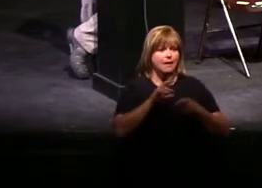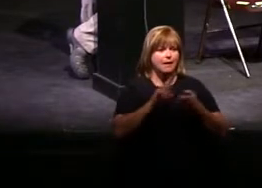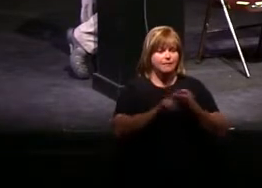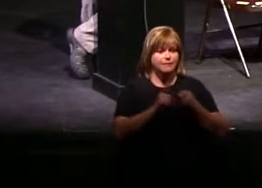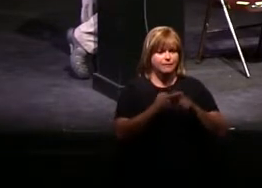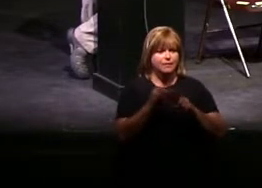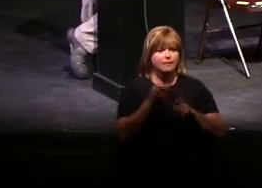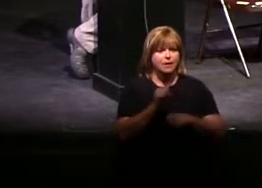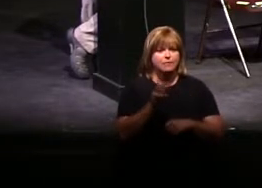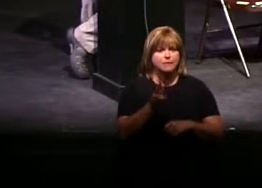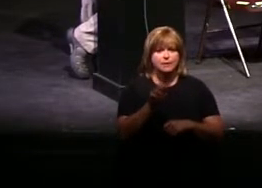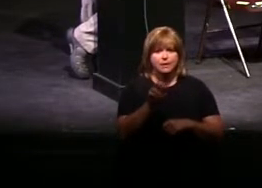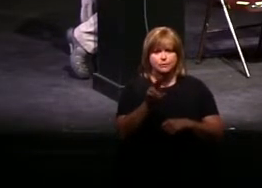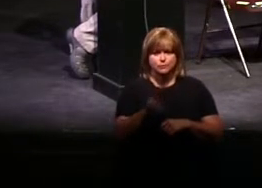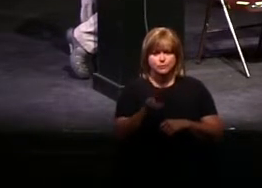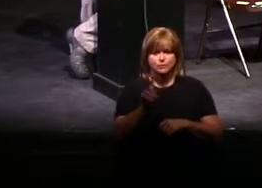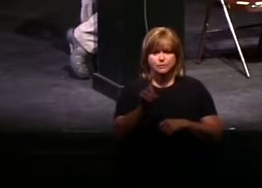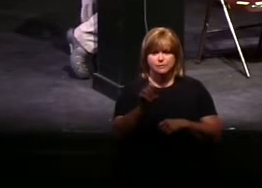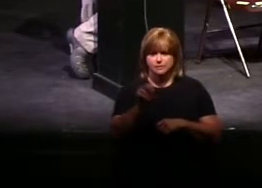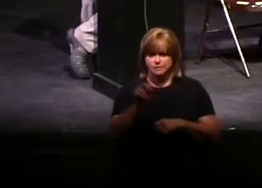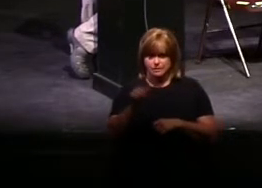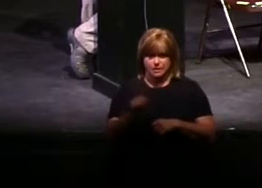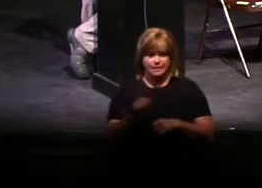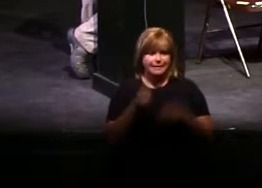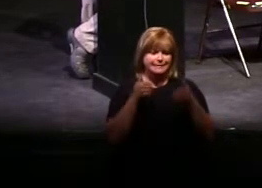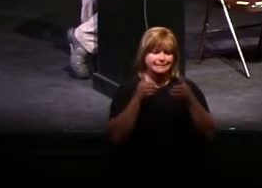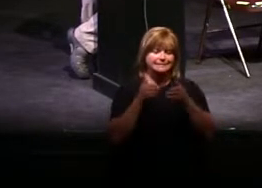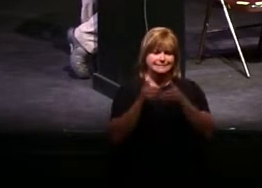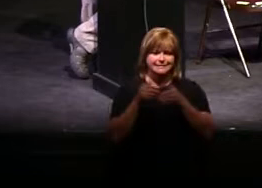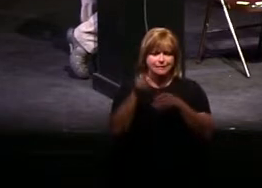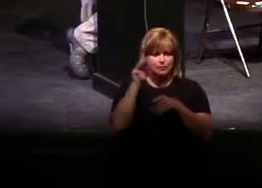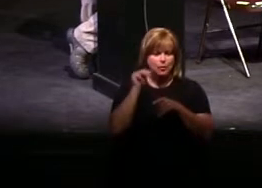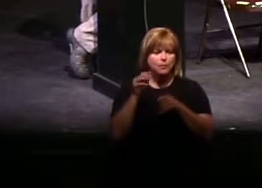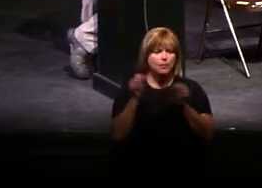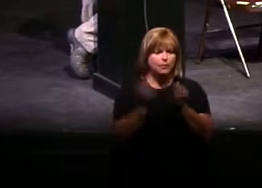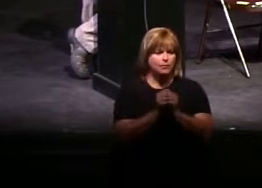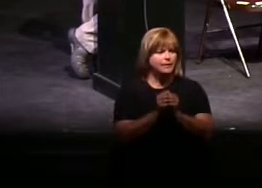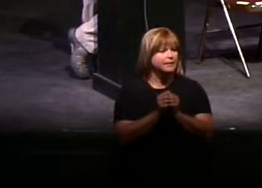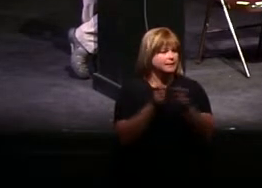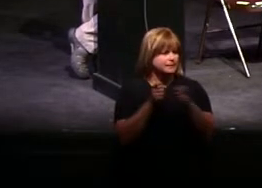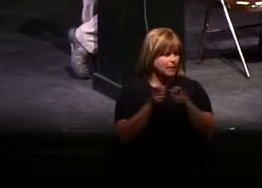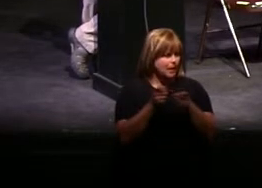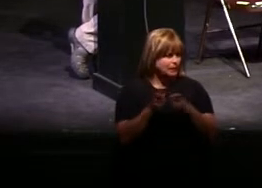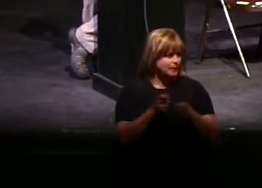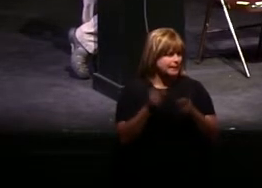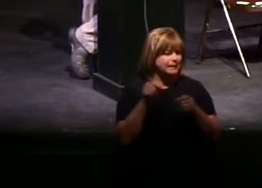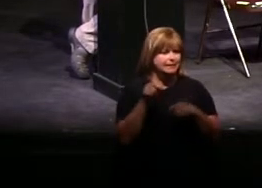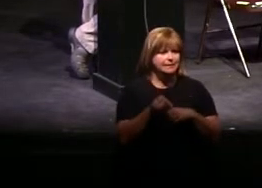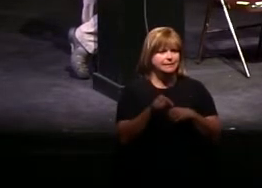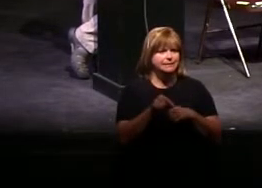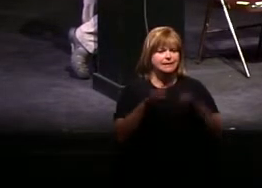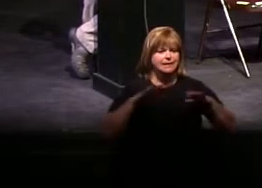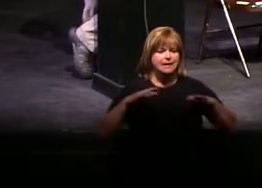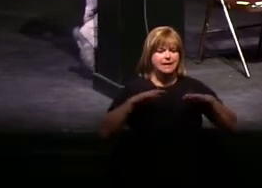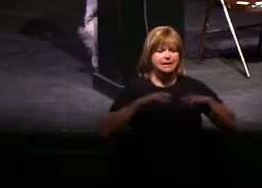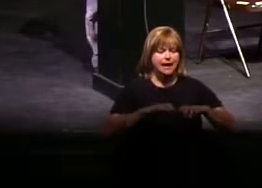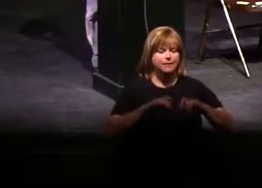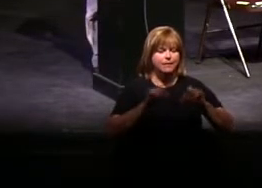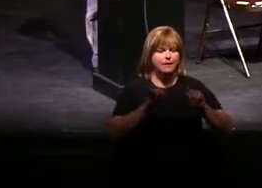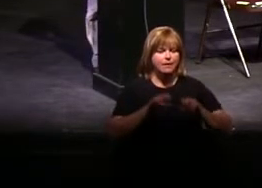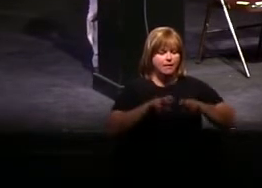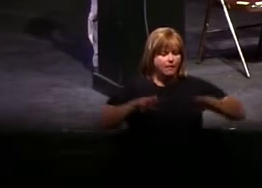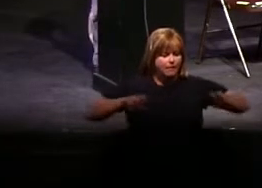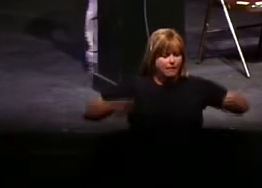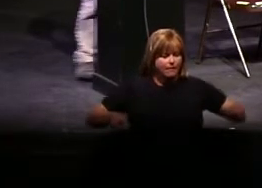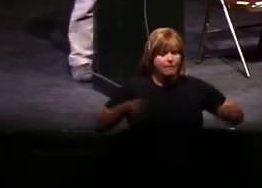Washington State University in nearby Pullman in moderating this gathering of Palouse writers. As